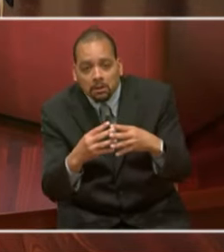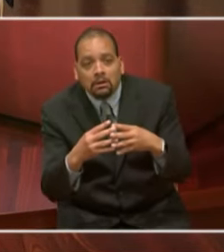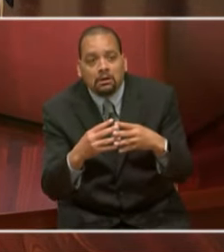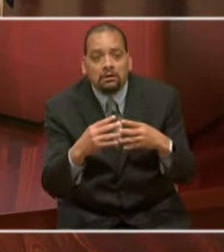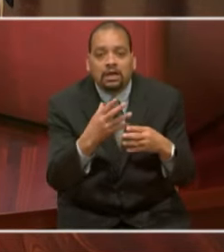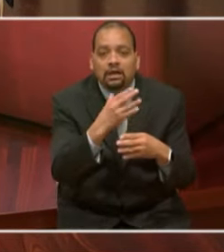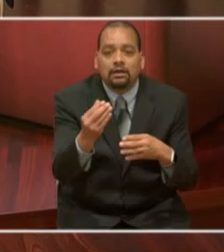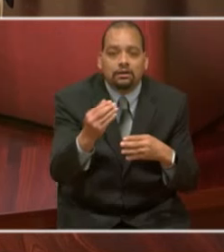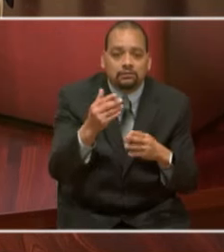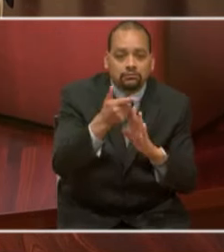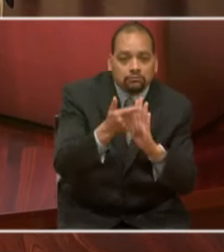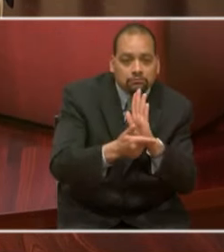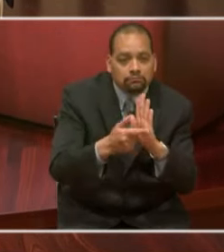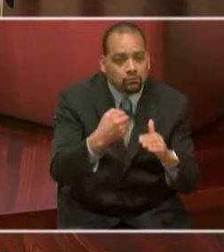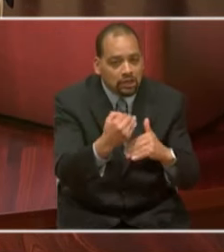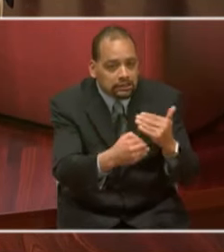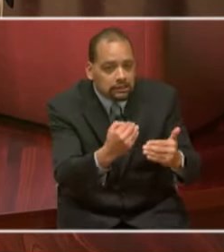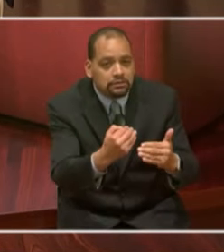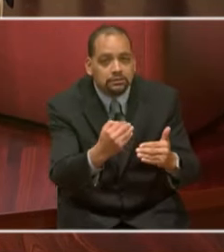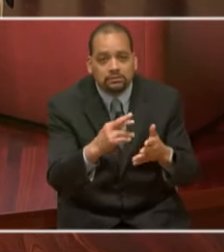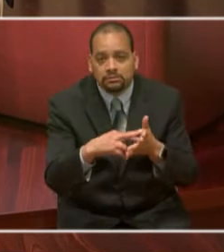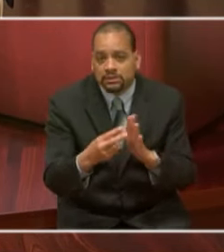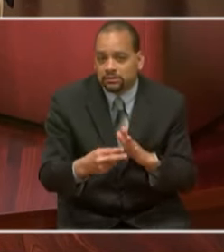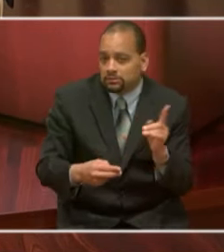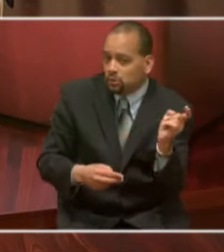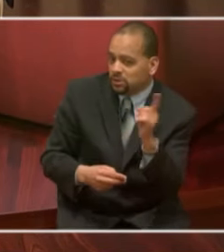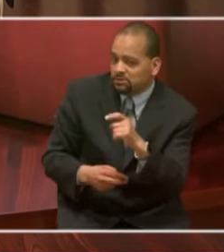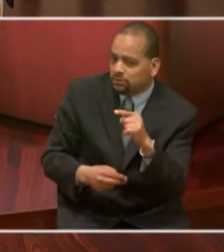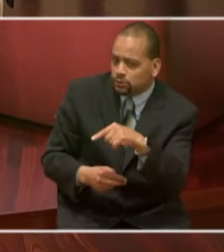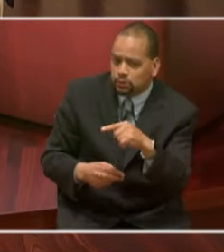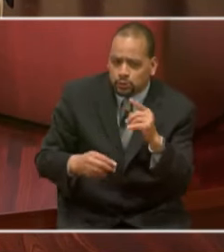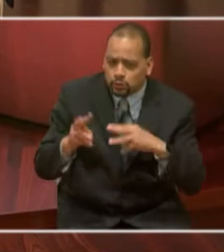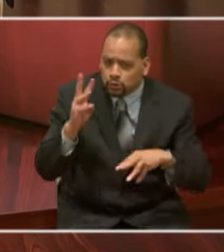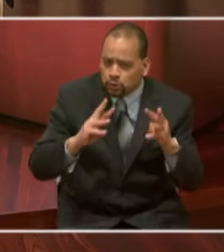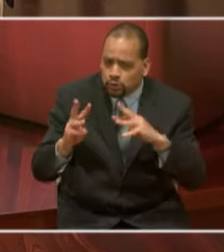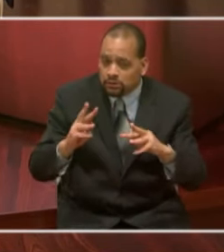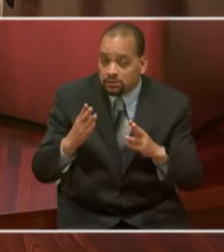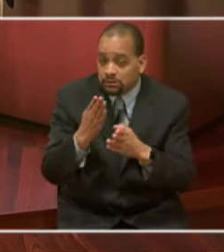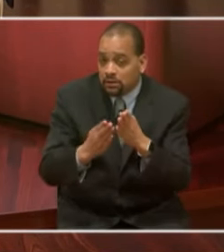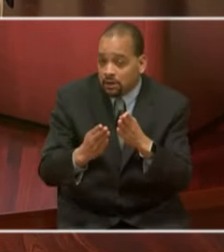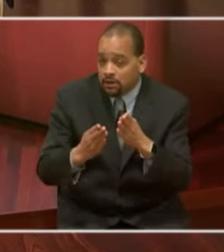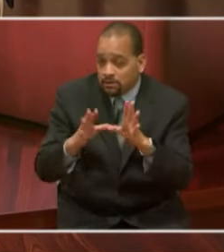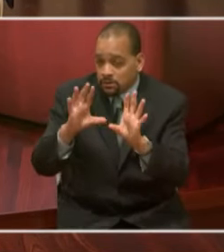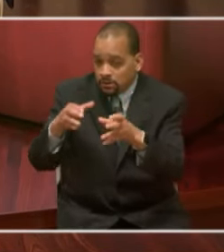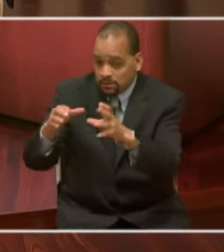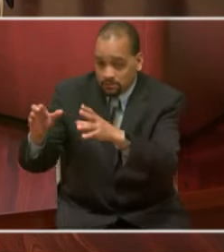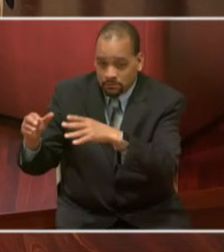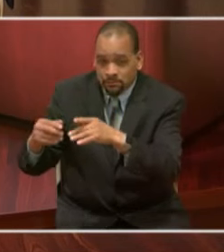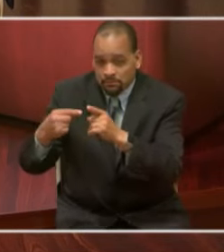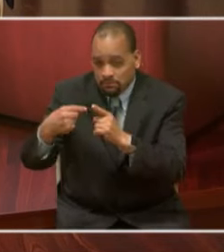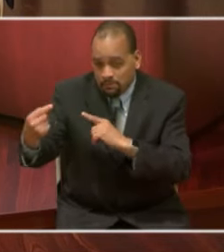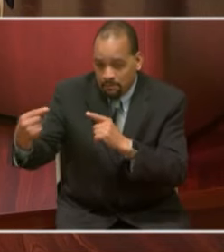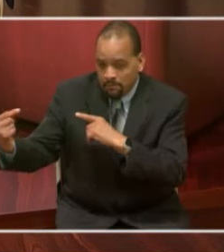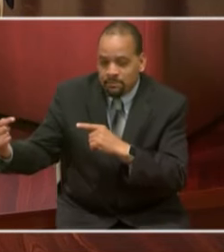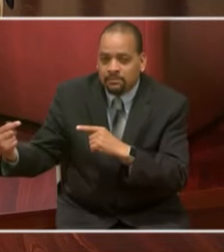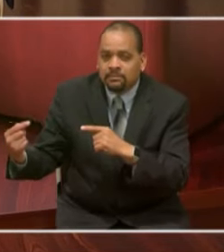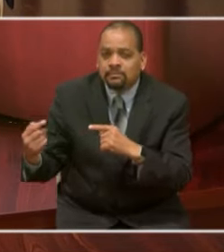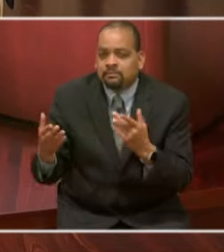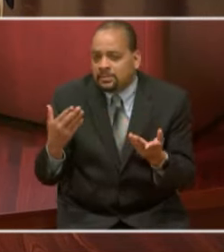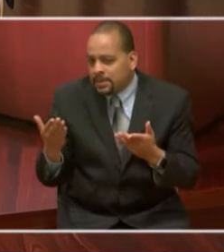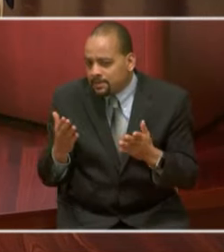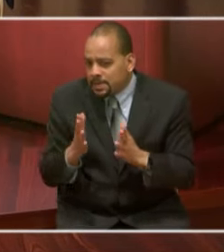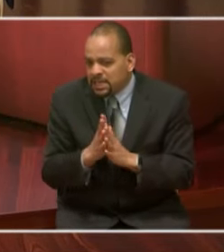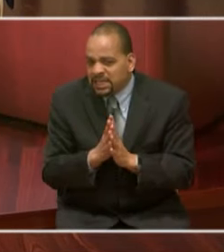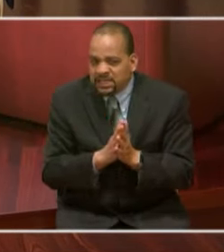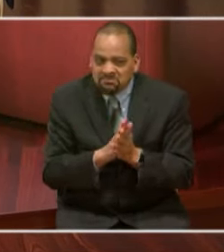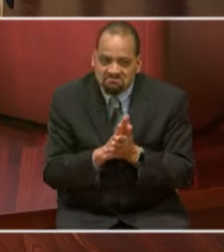meet, trying to convince, and I wouldn't say convert, but saying the way of peace, the way of